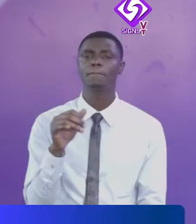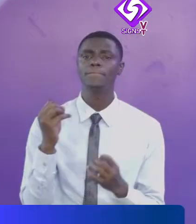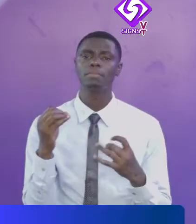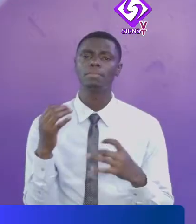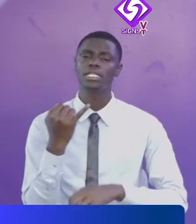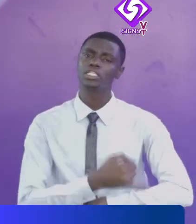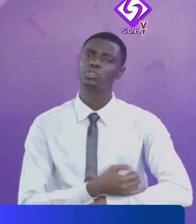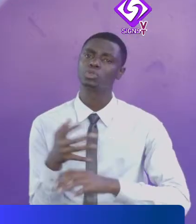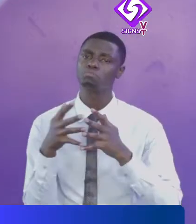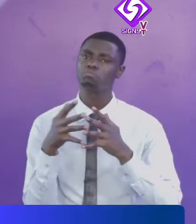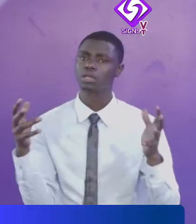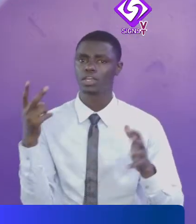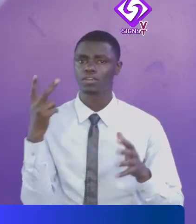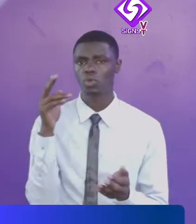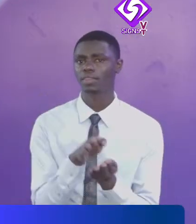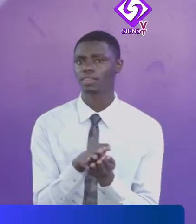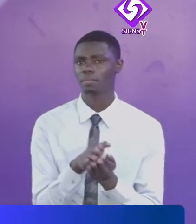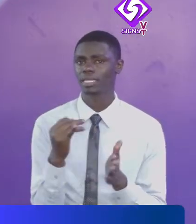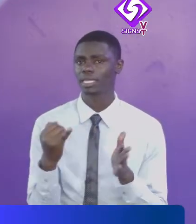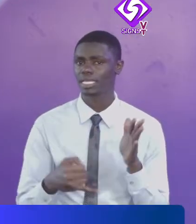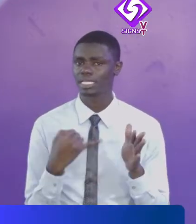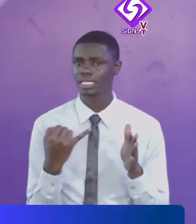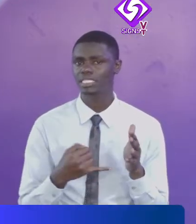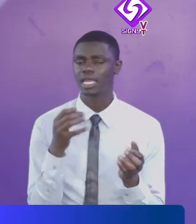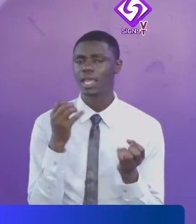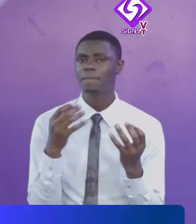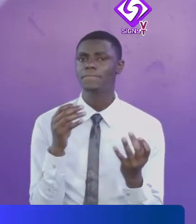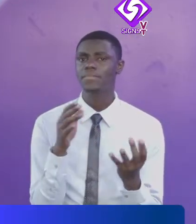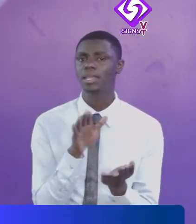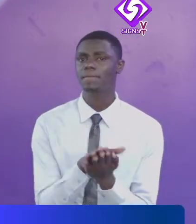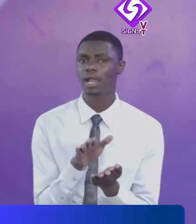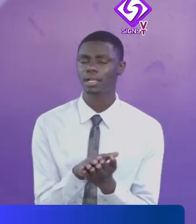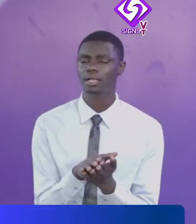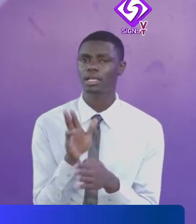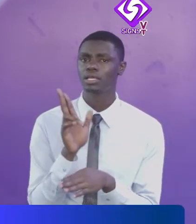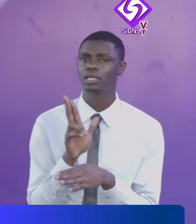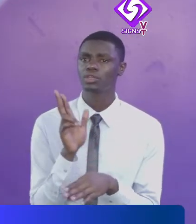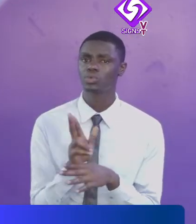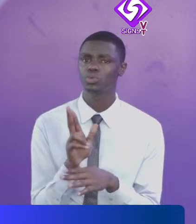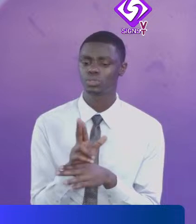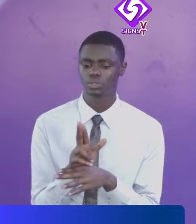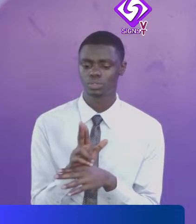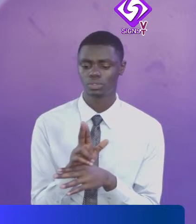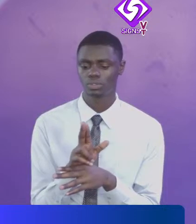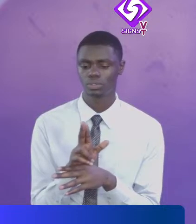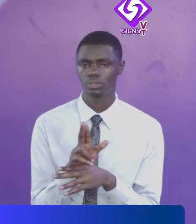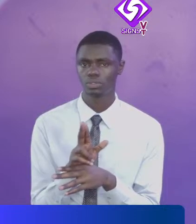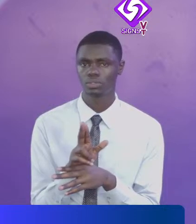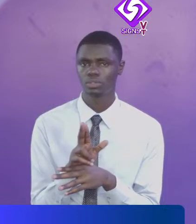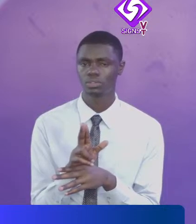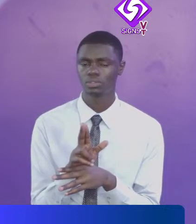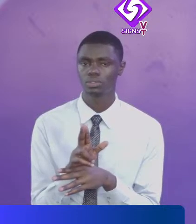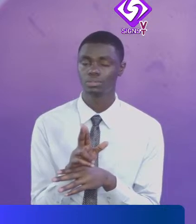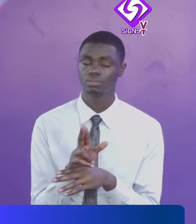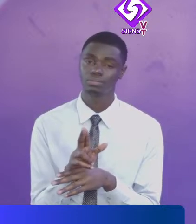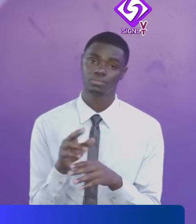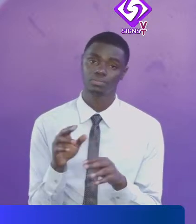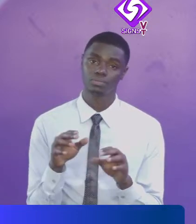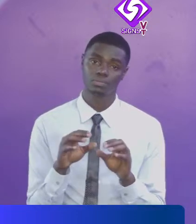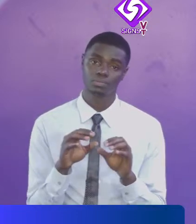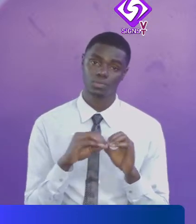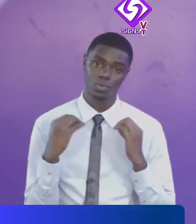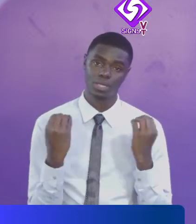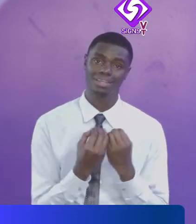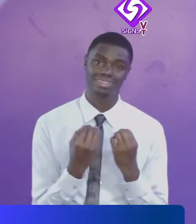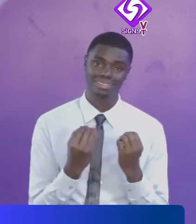If you look at the banking industry, most banks used to lend to corporates. They would lend to your EABLs, they would lend to the other corporates. They